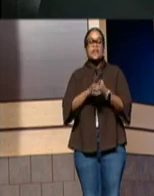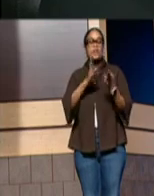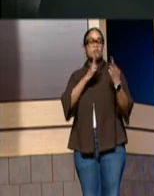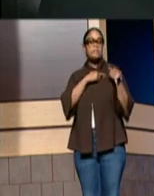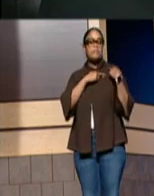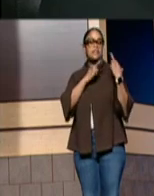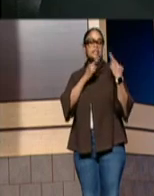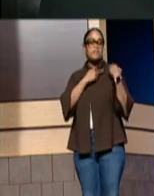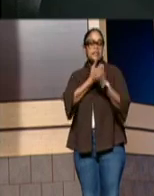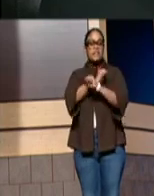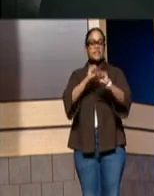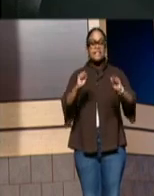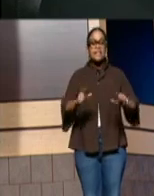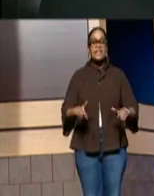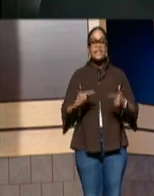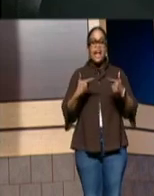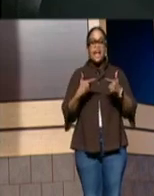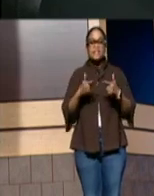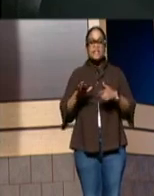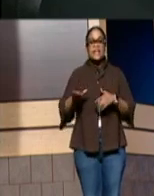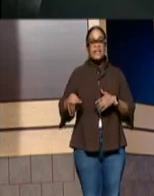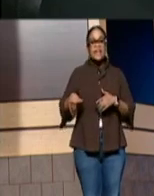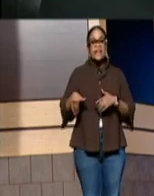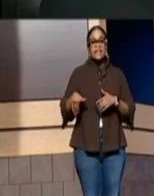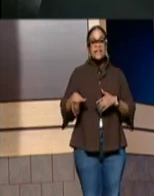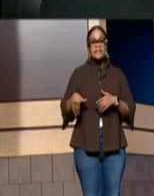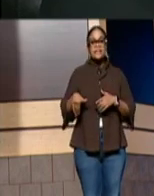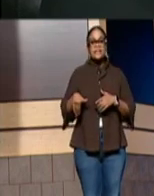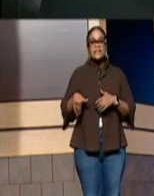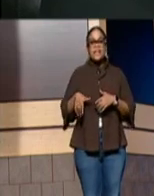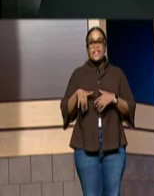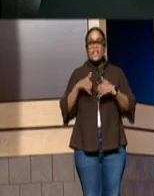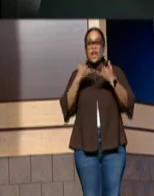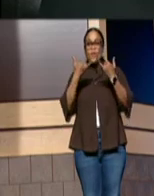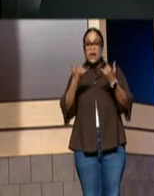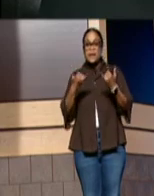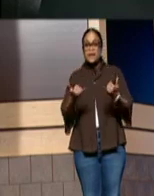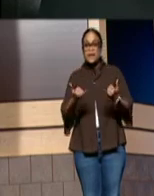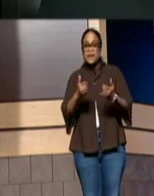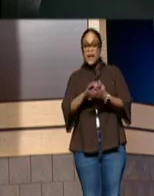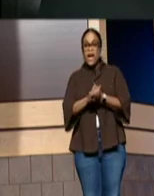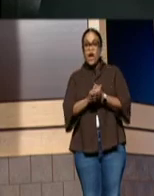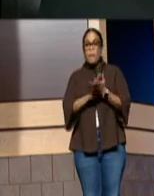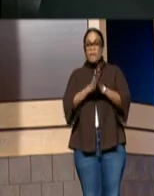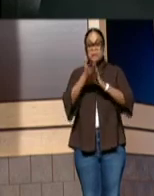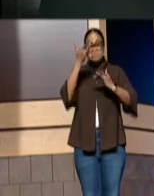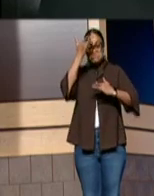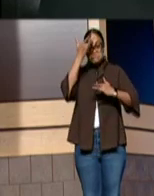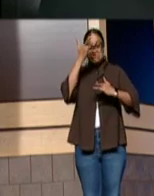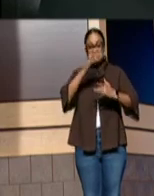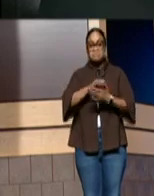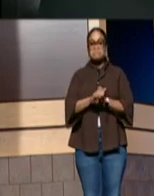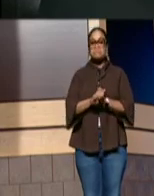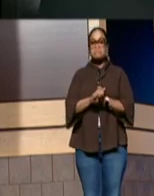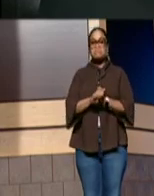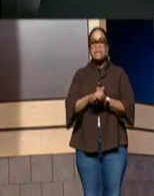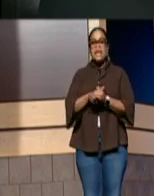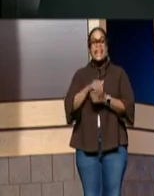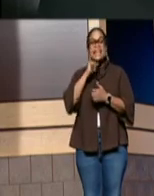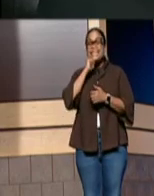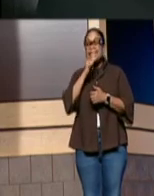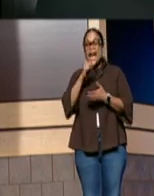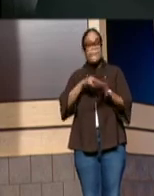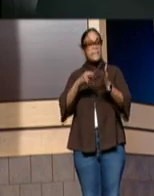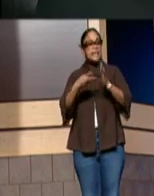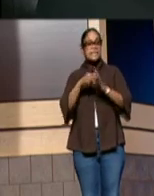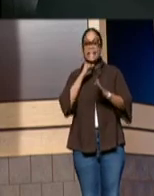were saving lives, and yet they are now dealing with it. I don't want to minimize what they've done and say, well, if they had more faith, they would not have had it. I don't